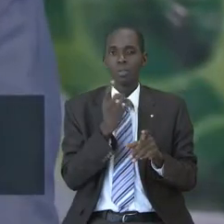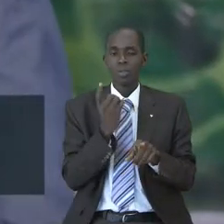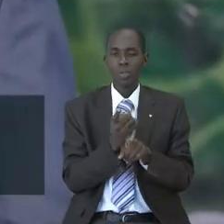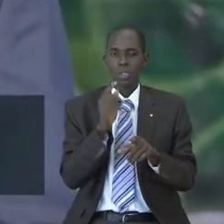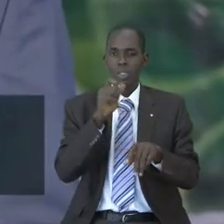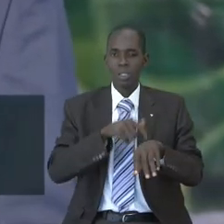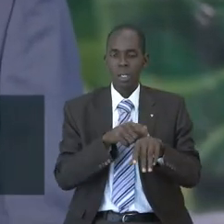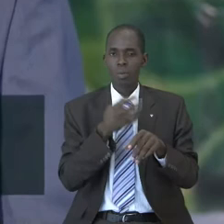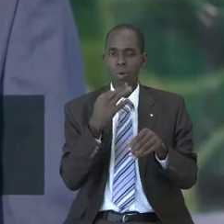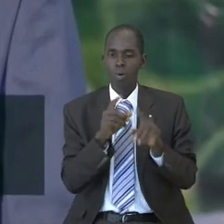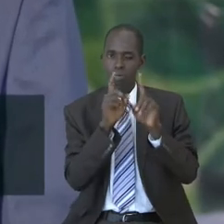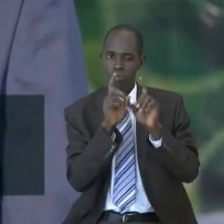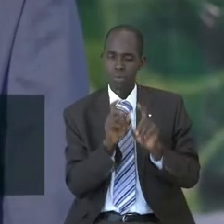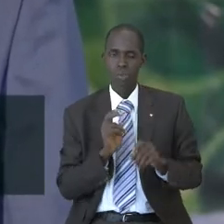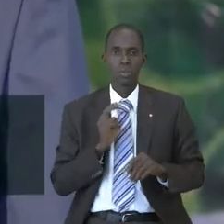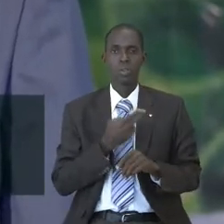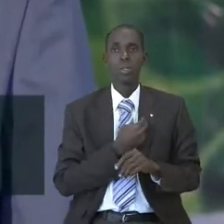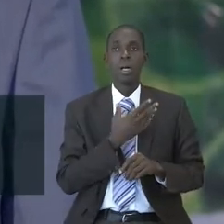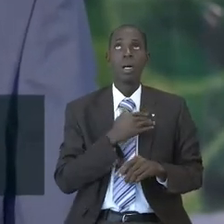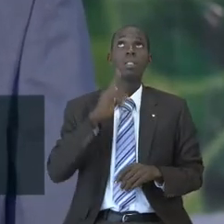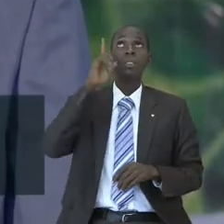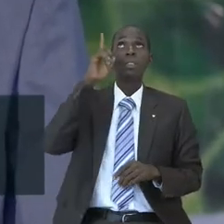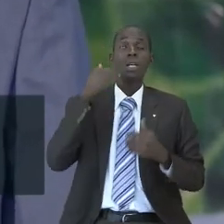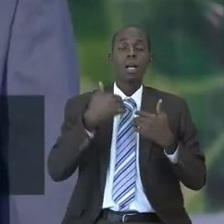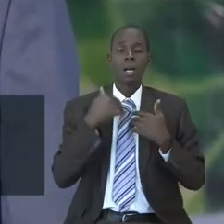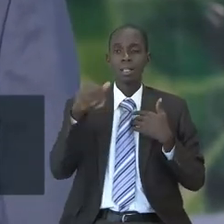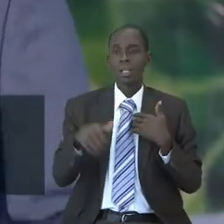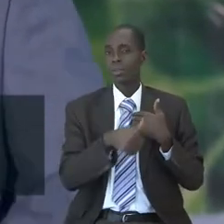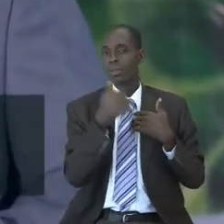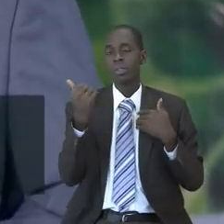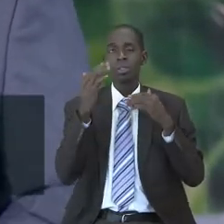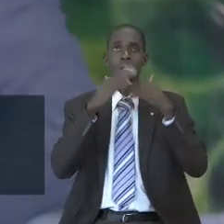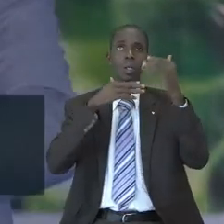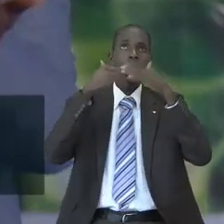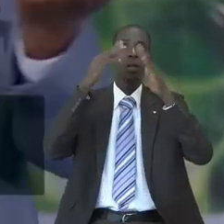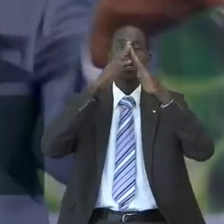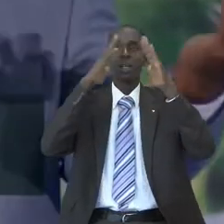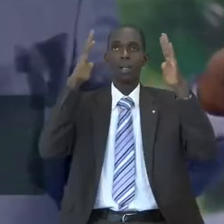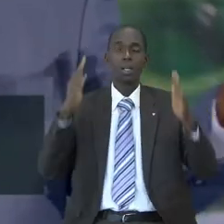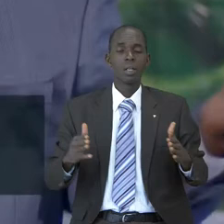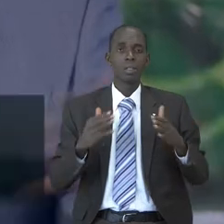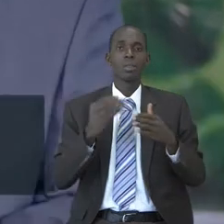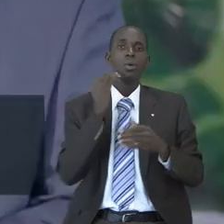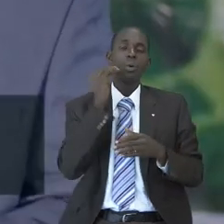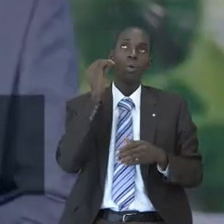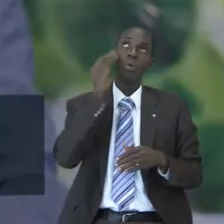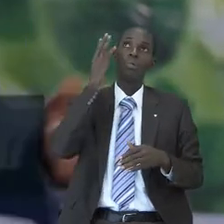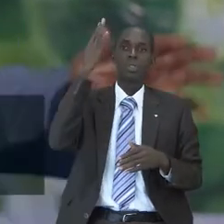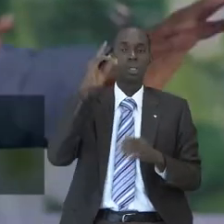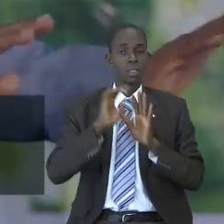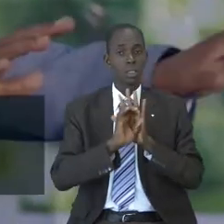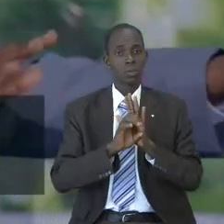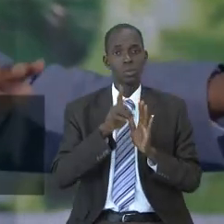has another habitation. He has another accommodation over there. Let's say, for example, you are a landlord and